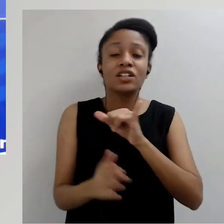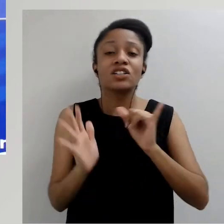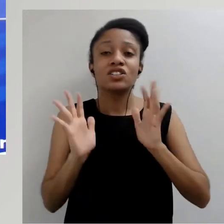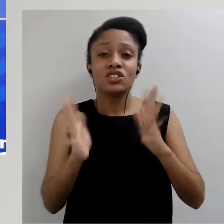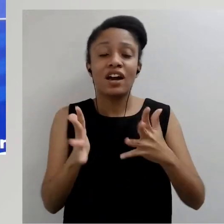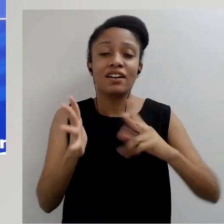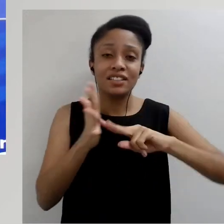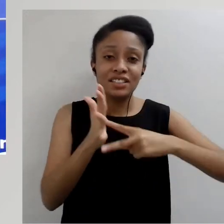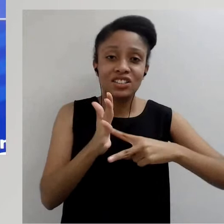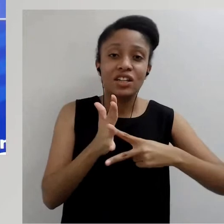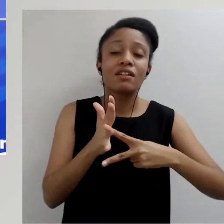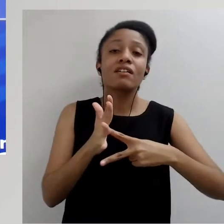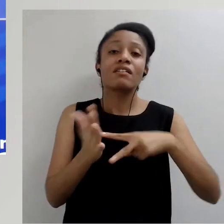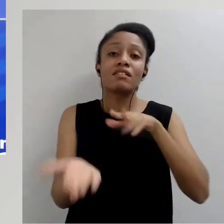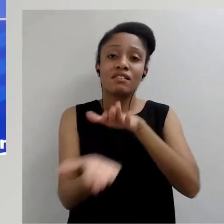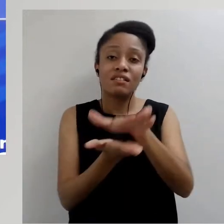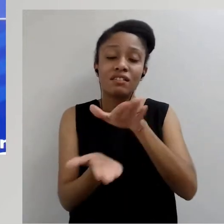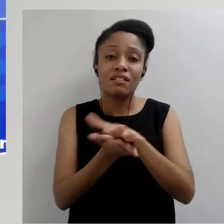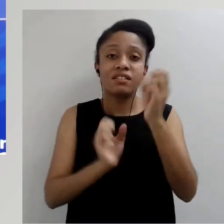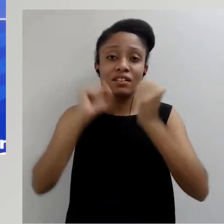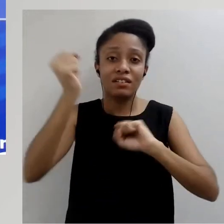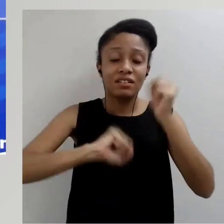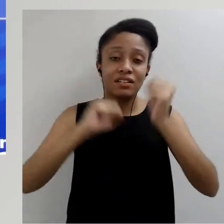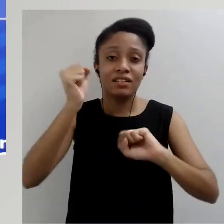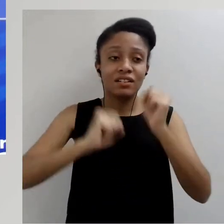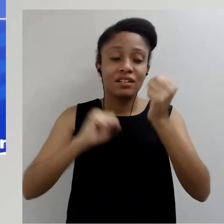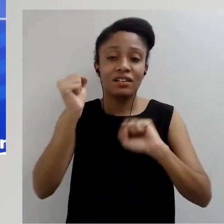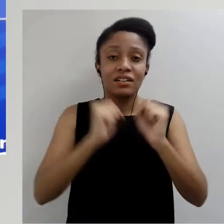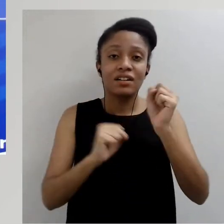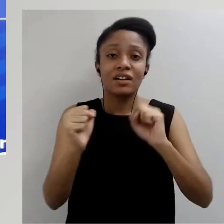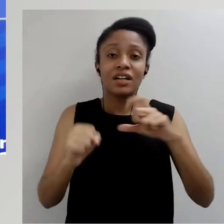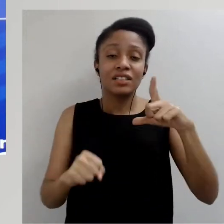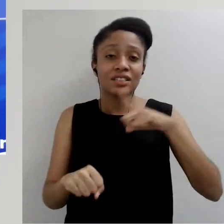we are offering for the industry